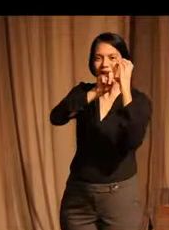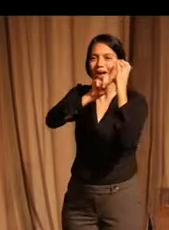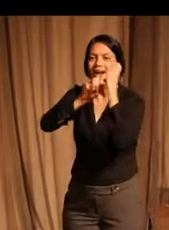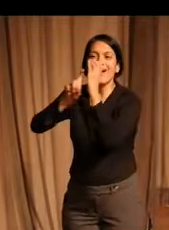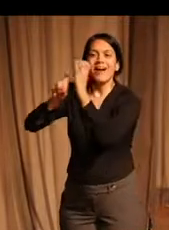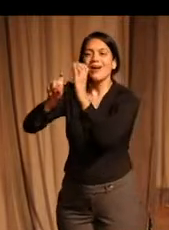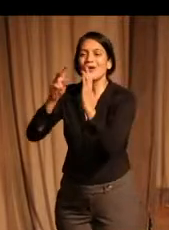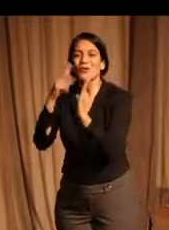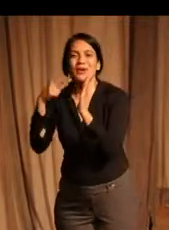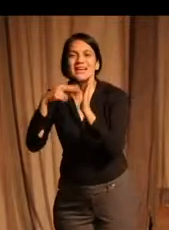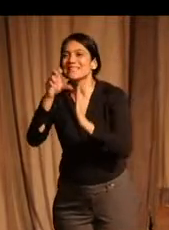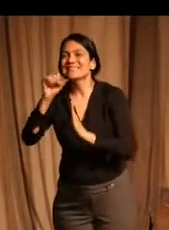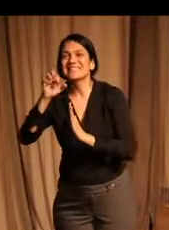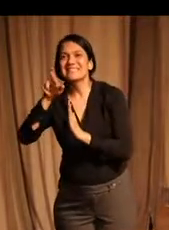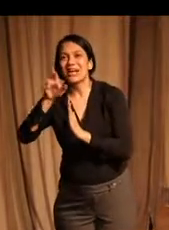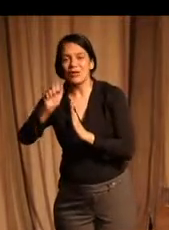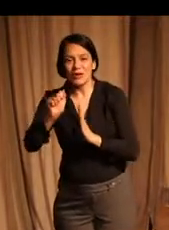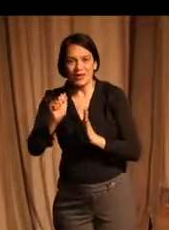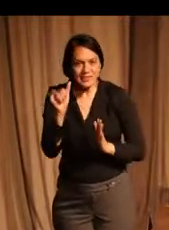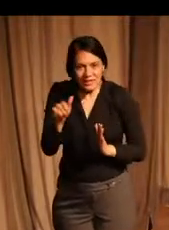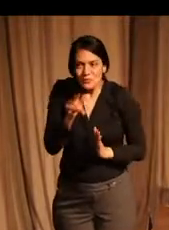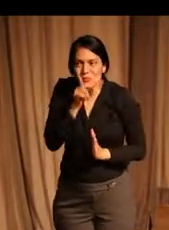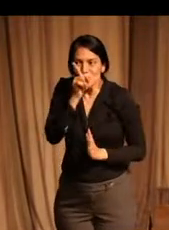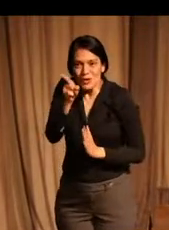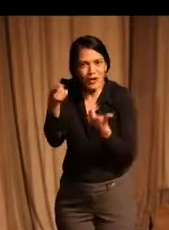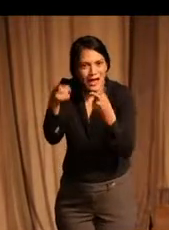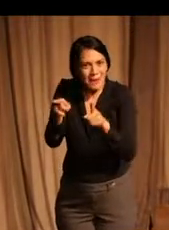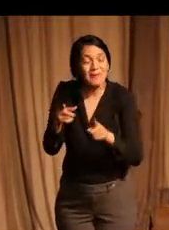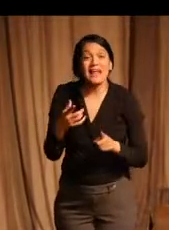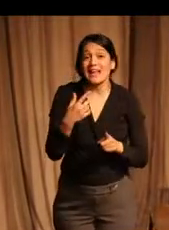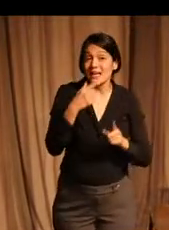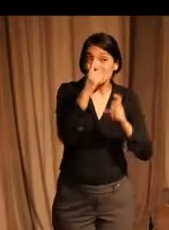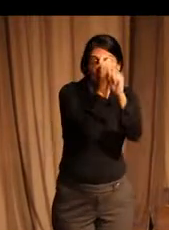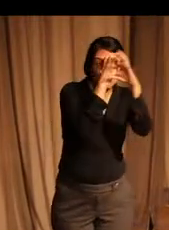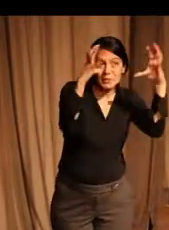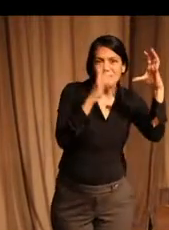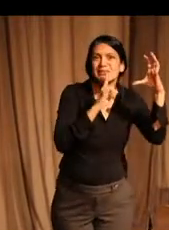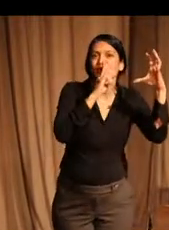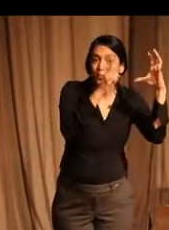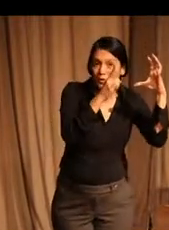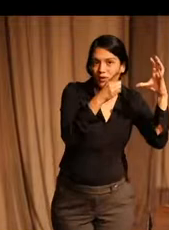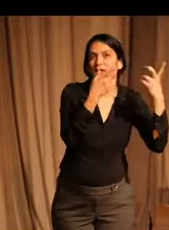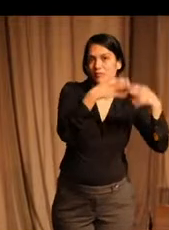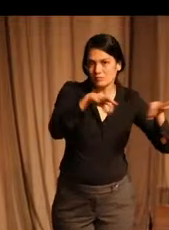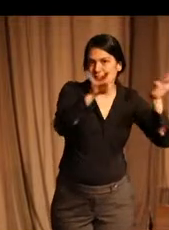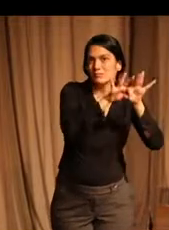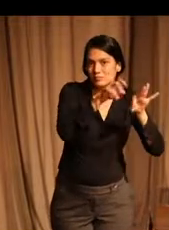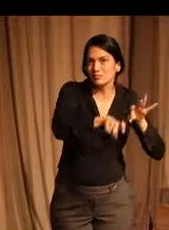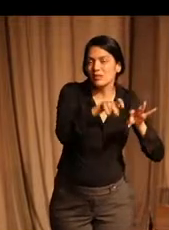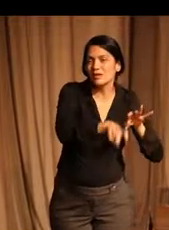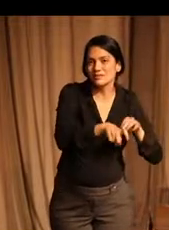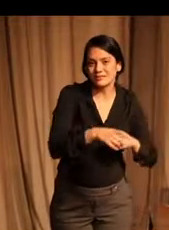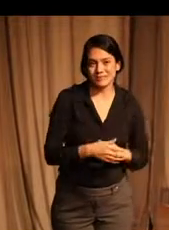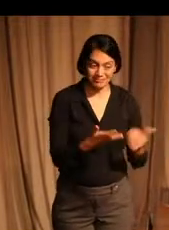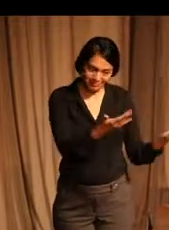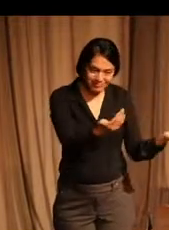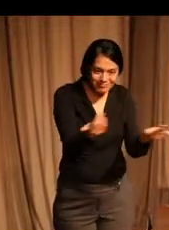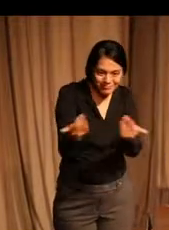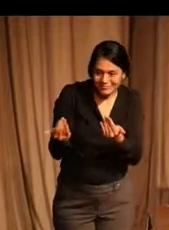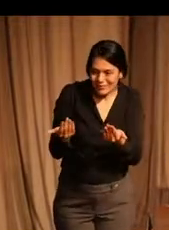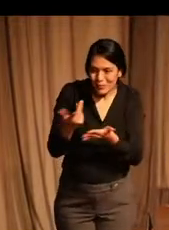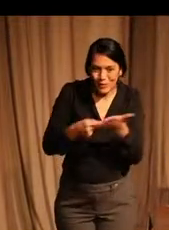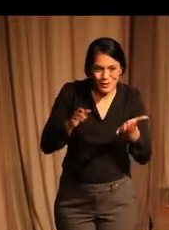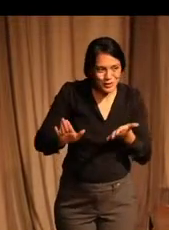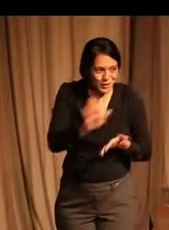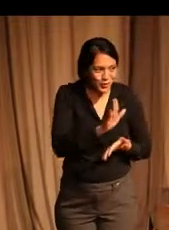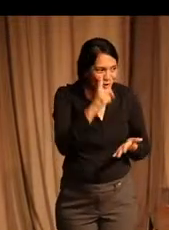But that is very real and necessary. I'm so here for it. Let's dream. Let's